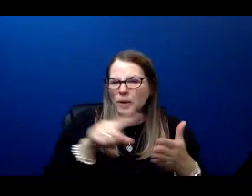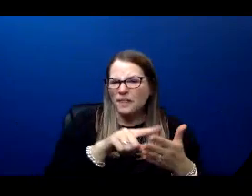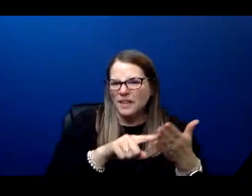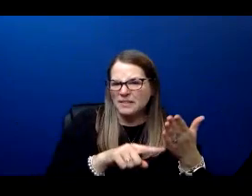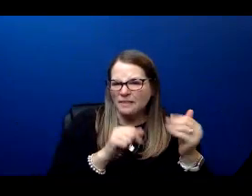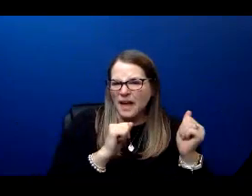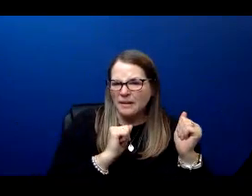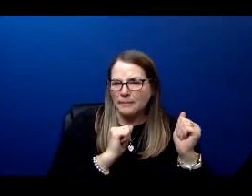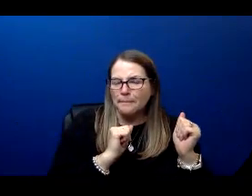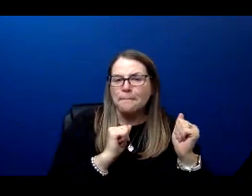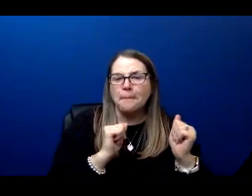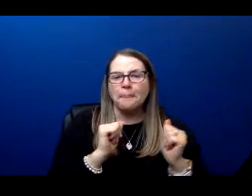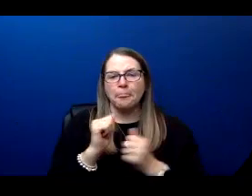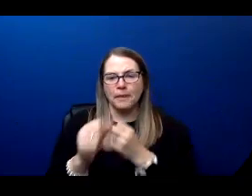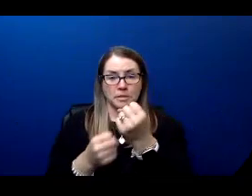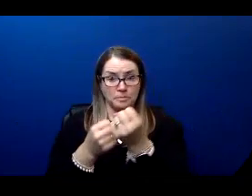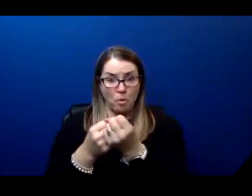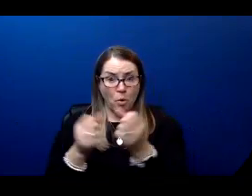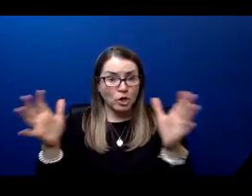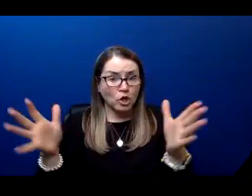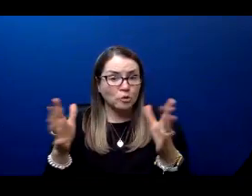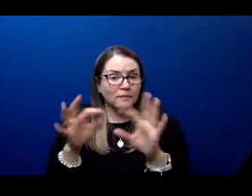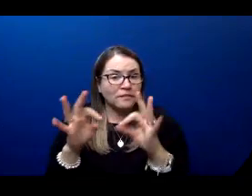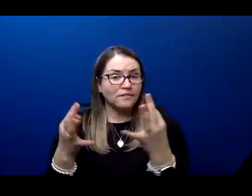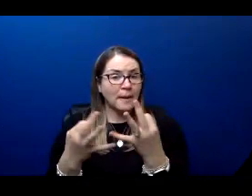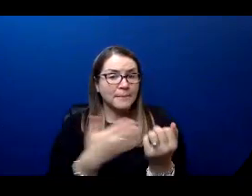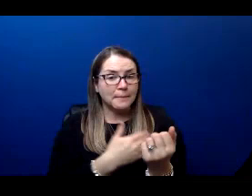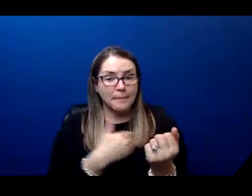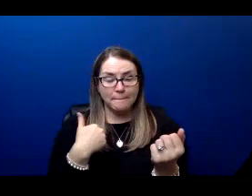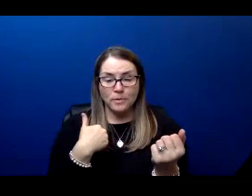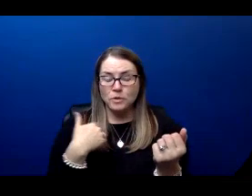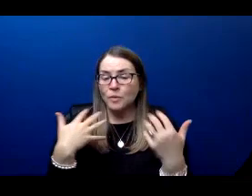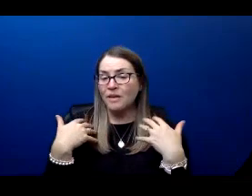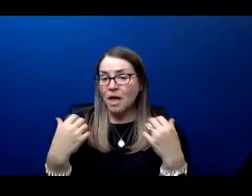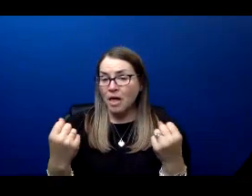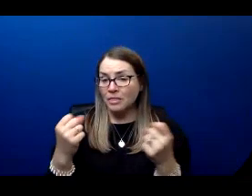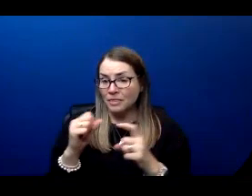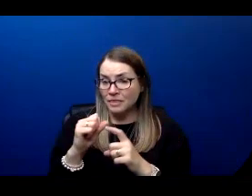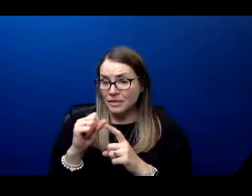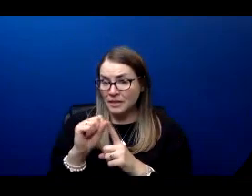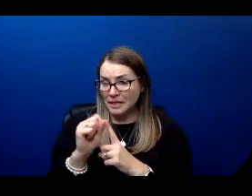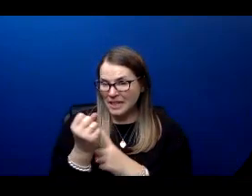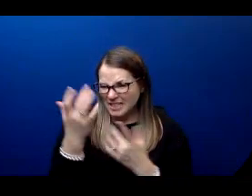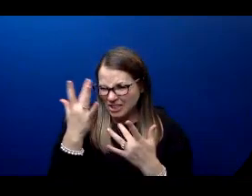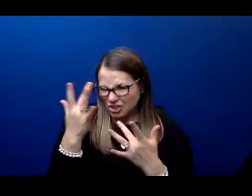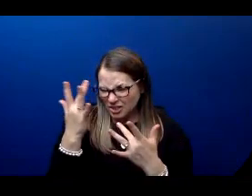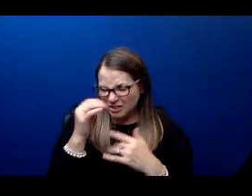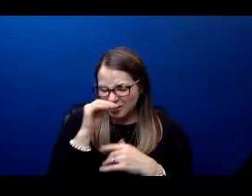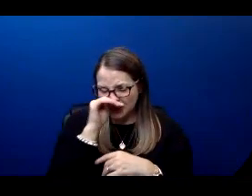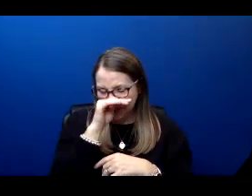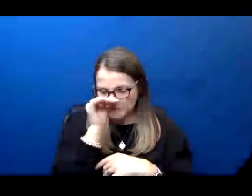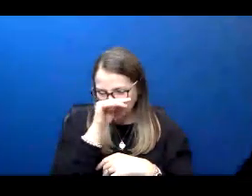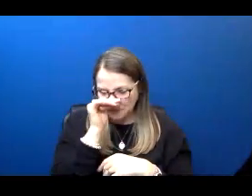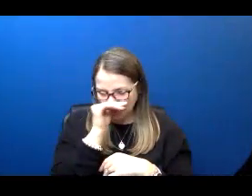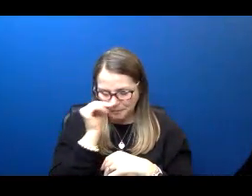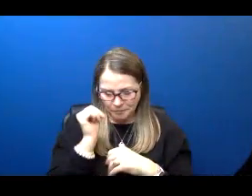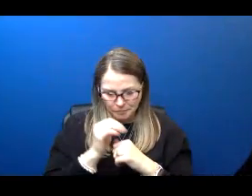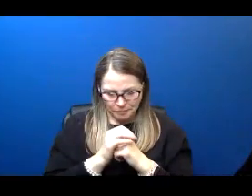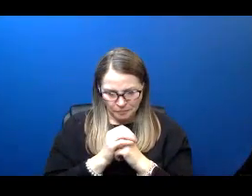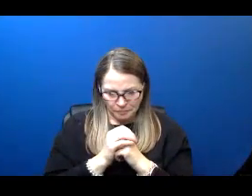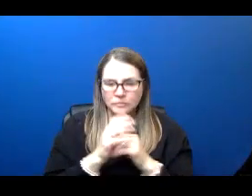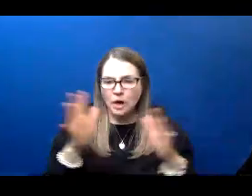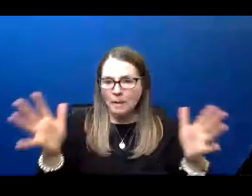So support and encouragement from family members, especially those with health conditions, motivated individuals to get vaccinated. So a